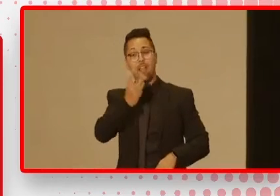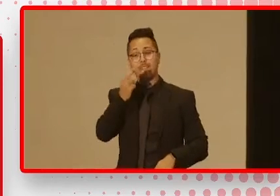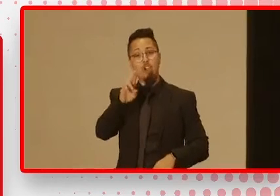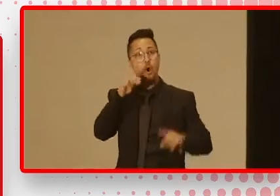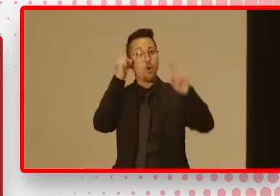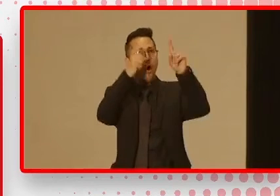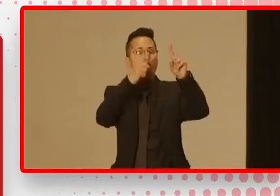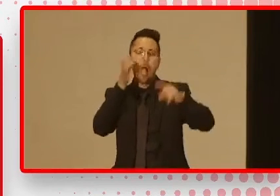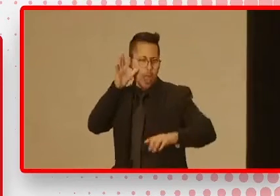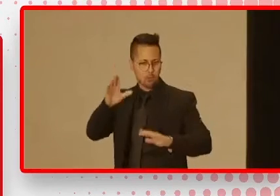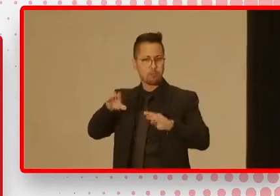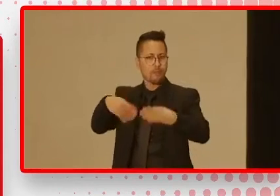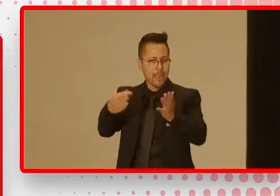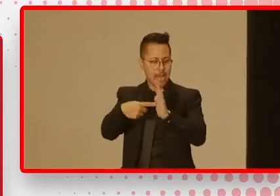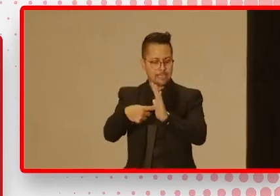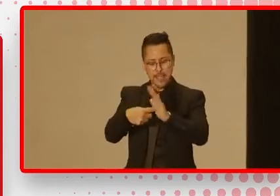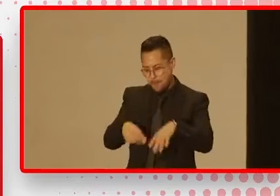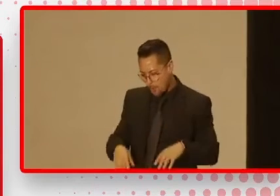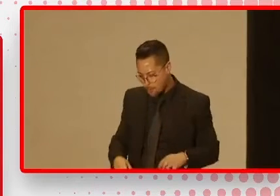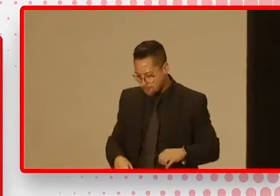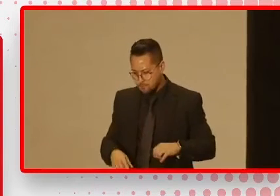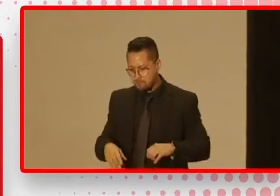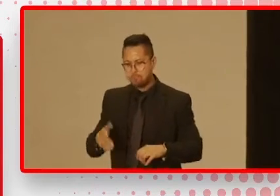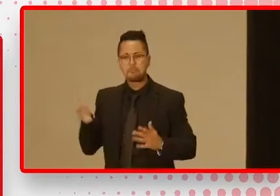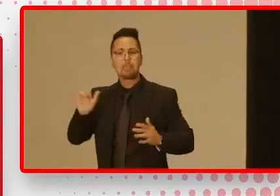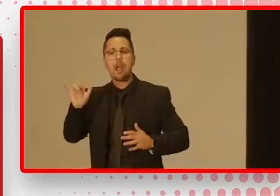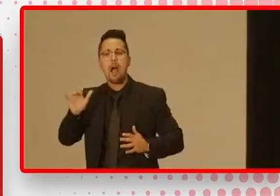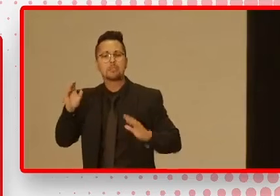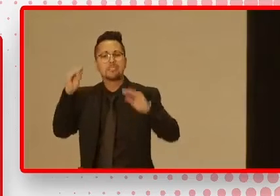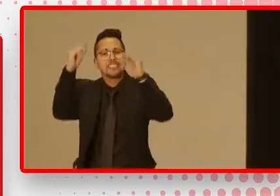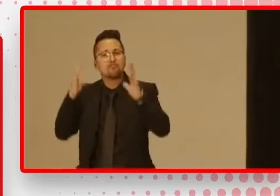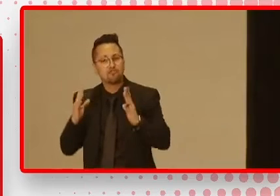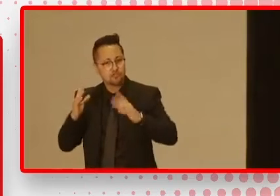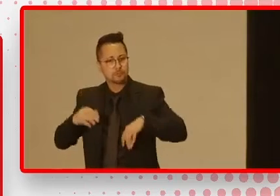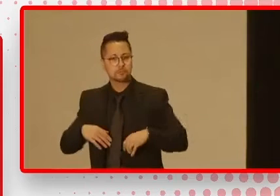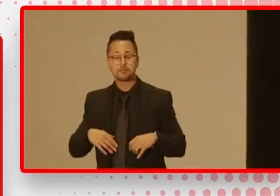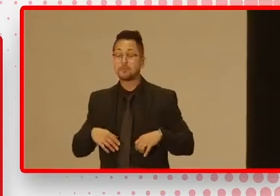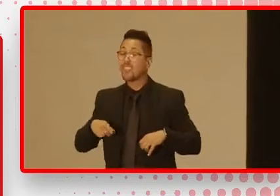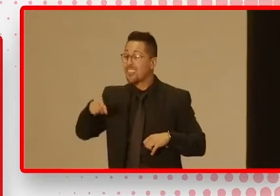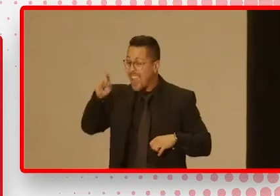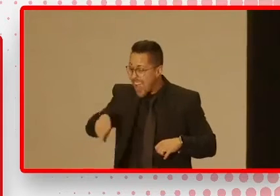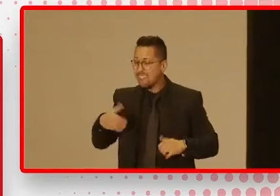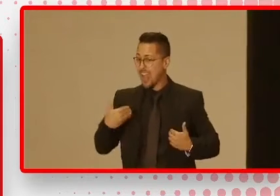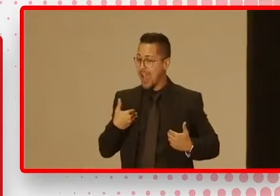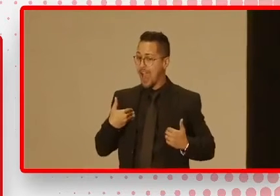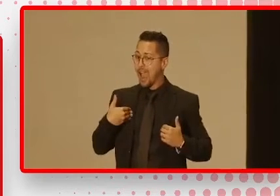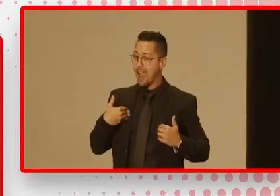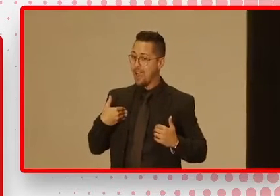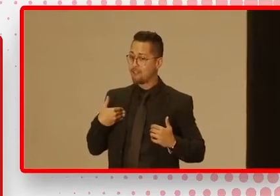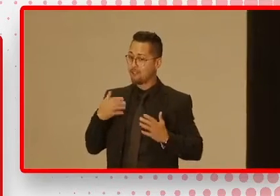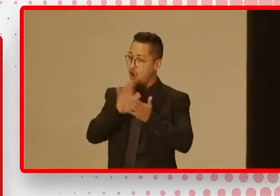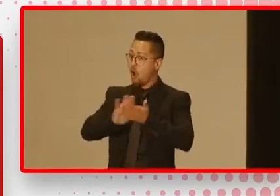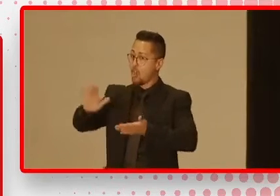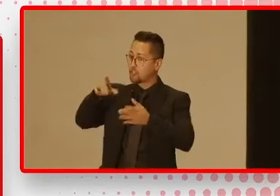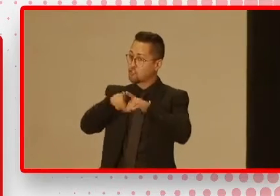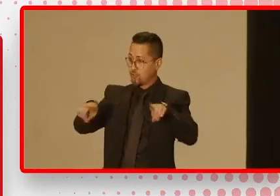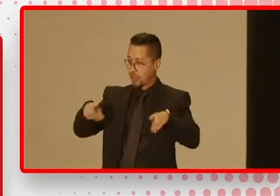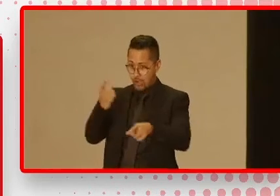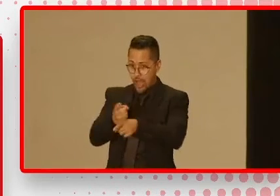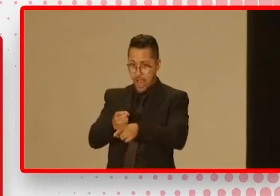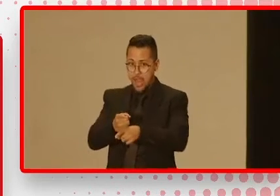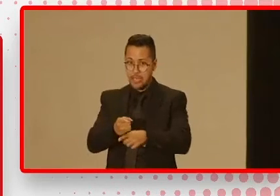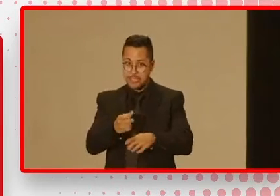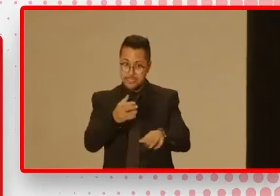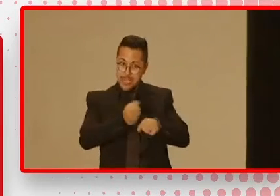somebody give me an example, is a teacher, they have to have a college degree, right? You can't get a job as a teacher